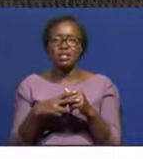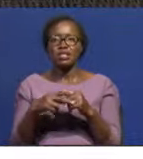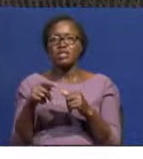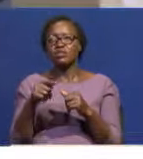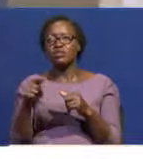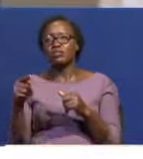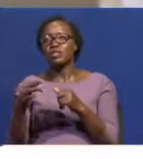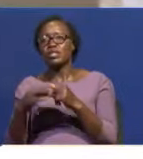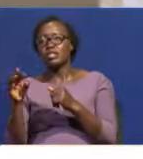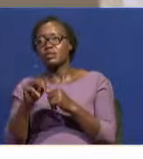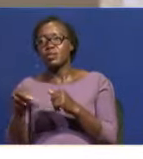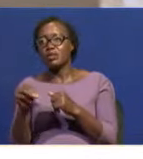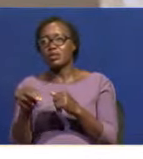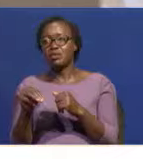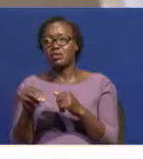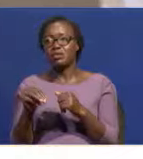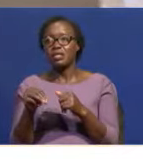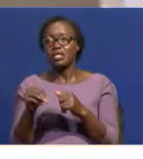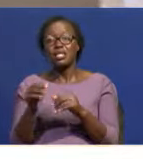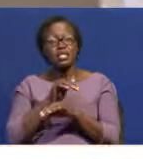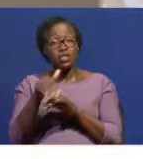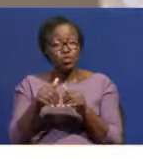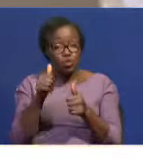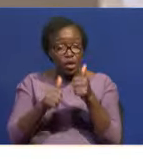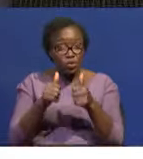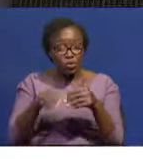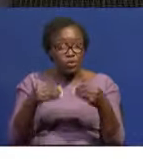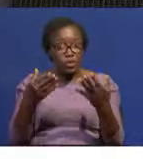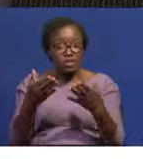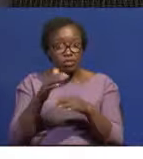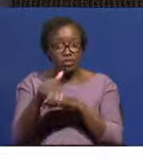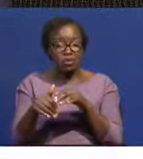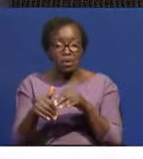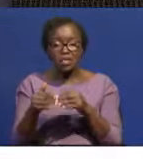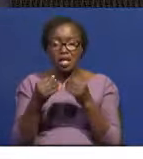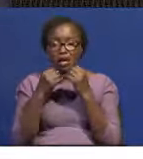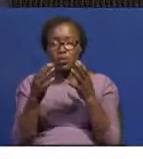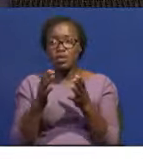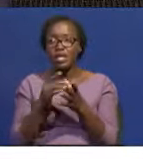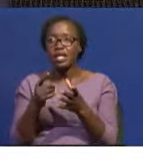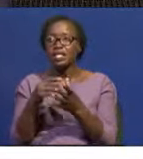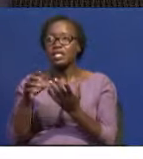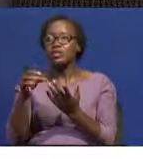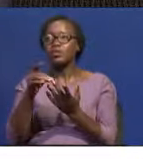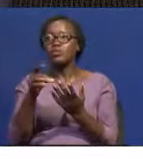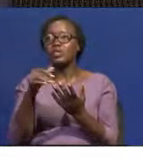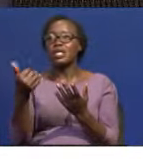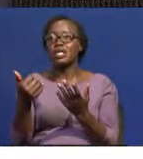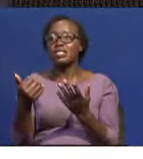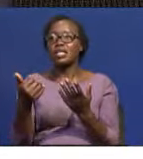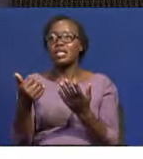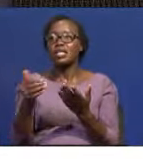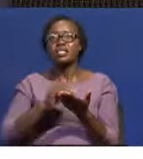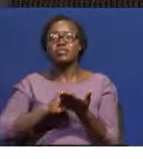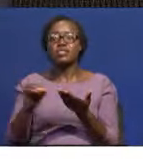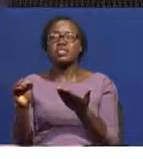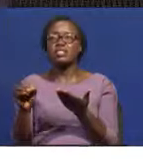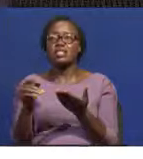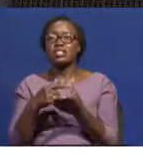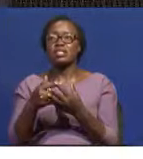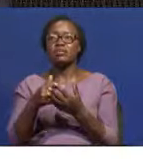7-8 million. I'm not too sure that we'll be able to provide these people with insurance. On the other option then, if we have to really get rid of it, we'll be to